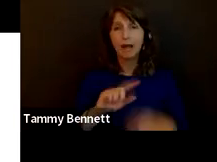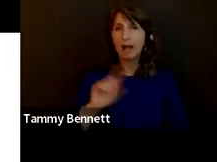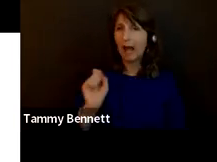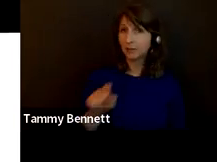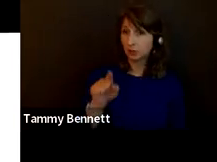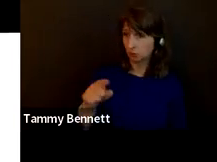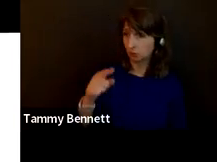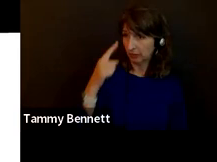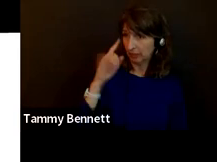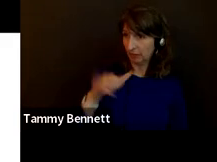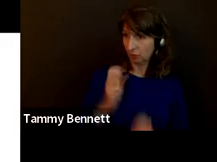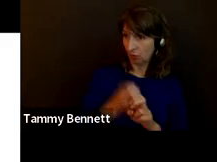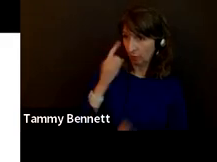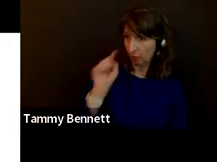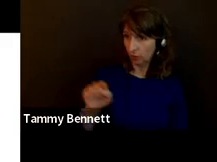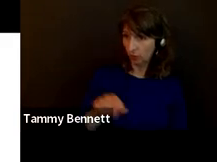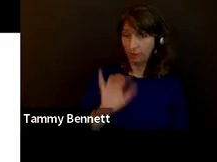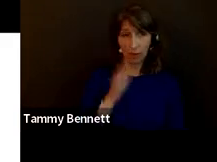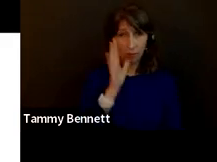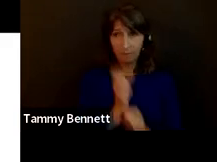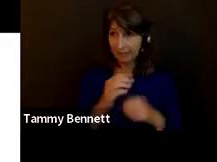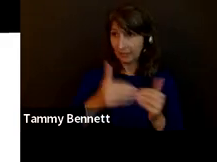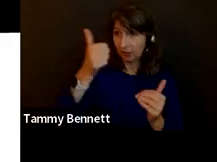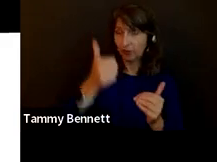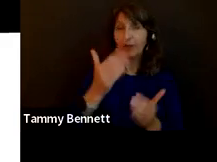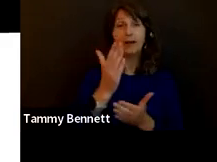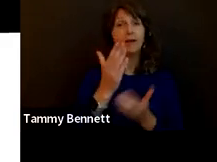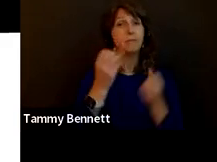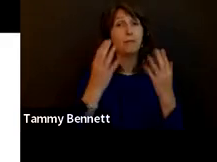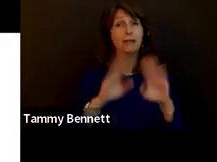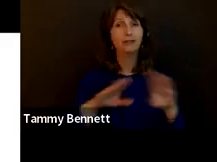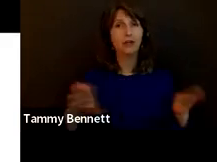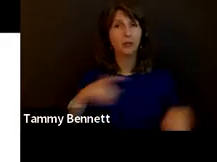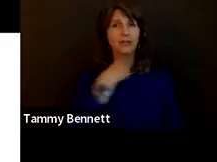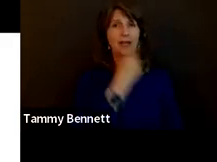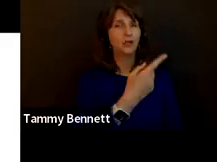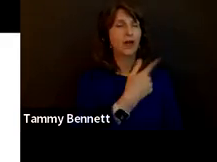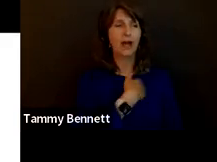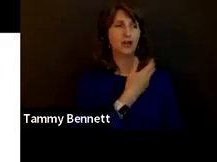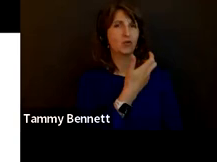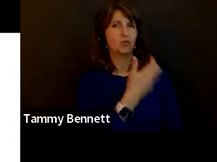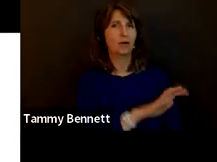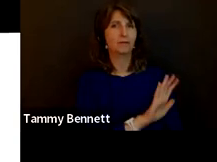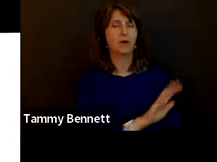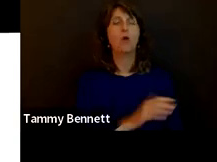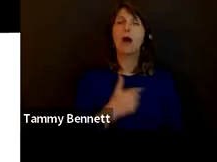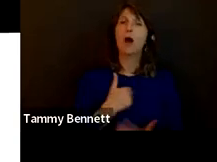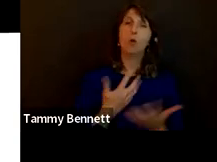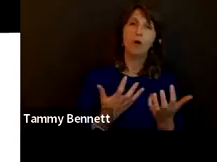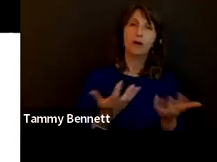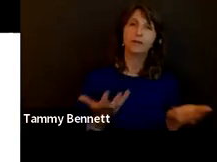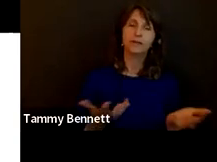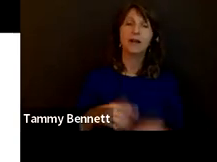it easier? You'd be surprised how many children can actually tell you very well what they want and what they don't like. The LEA